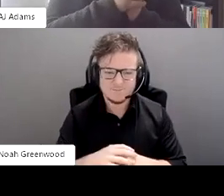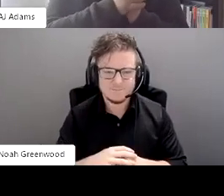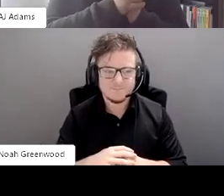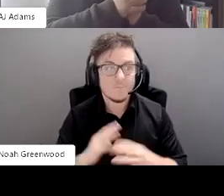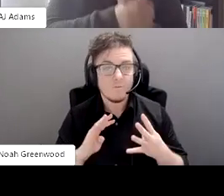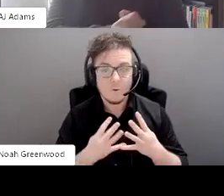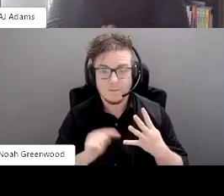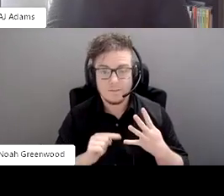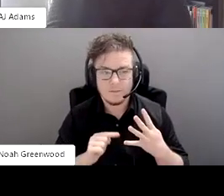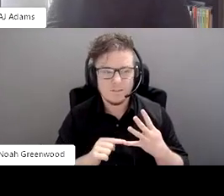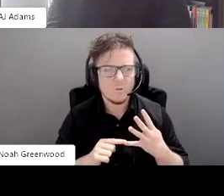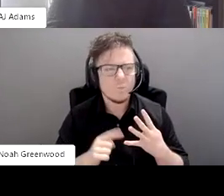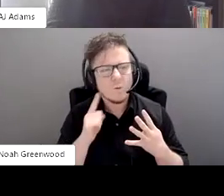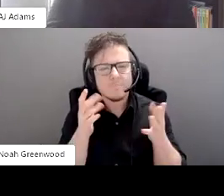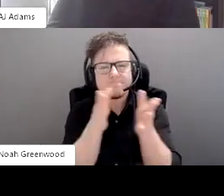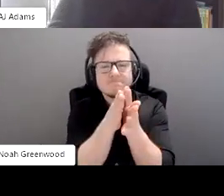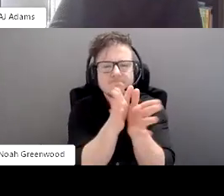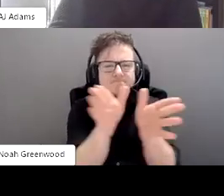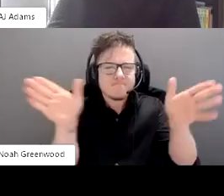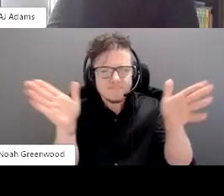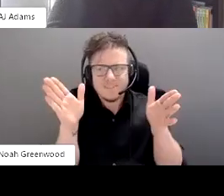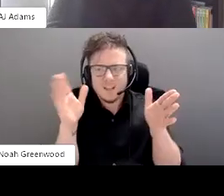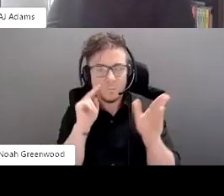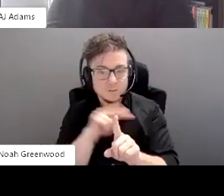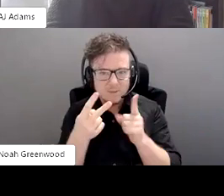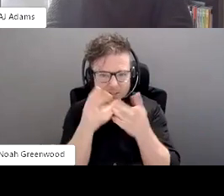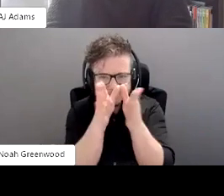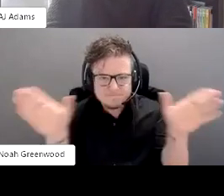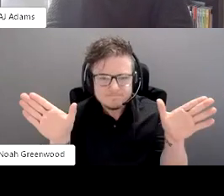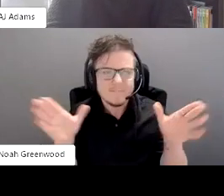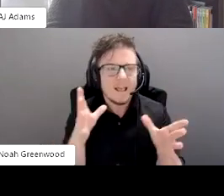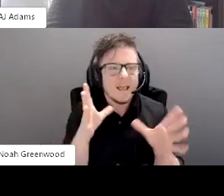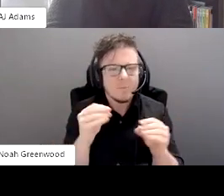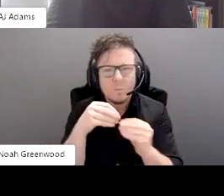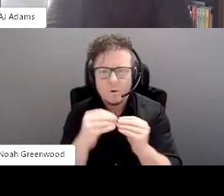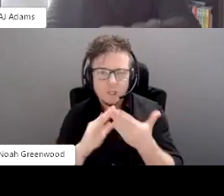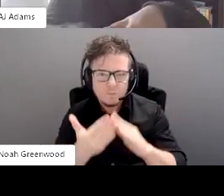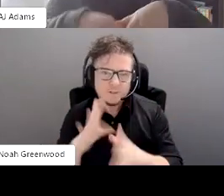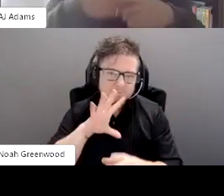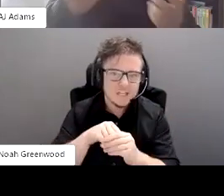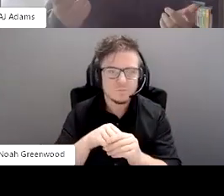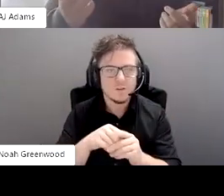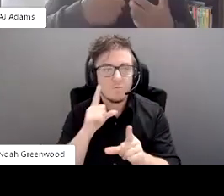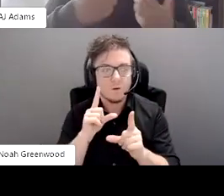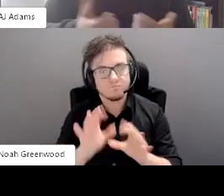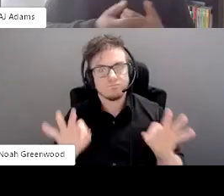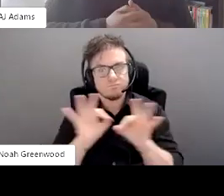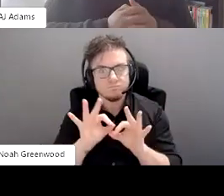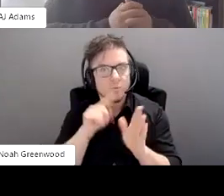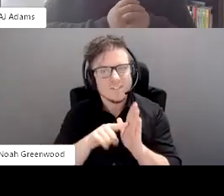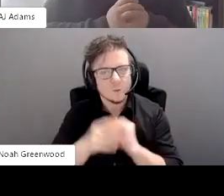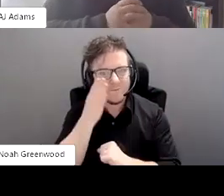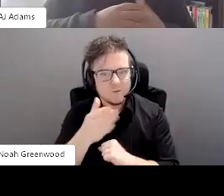Fourth, we want to broaden perspectives and deepen community engagement for future critical research. So we would do that, or we need to do